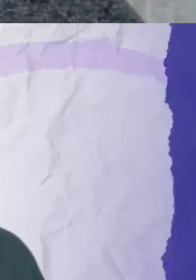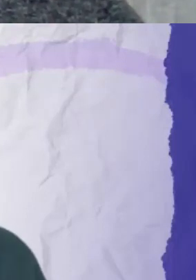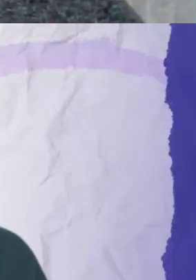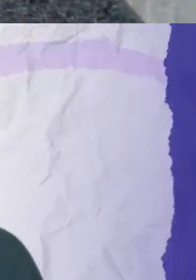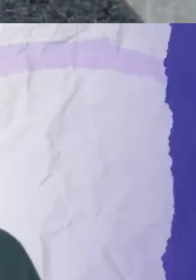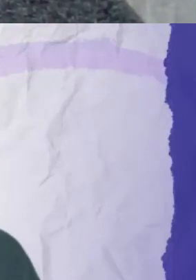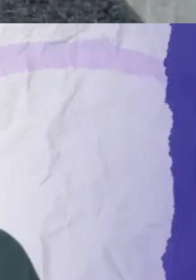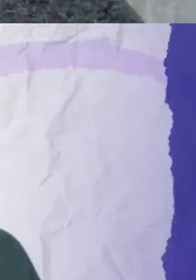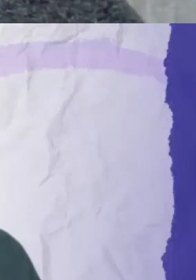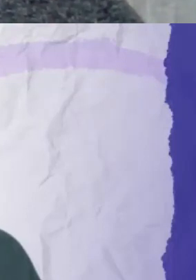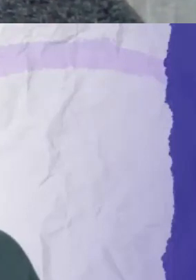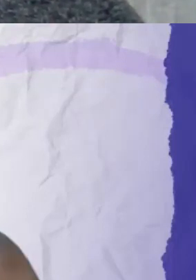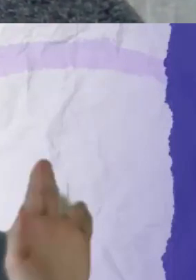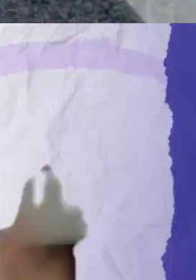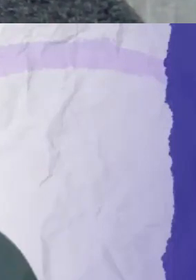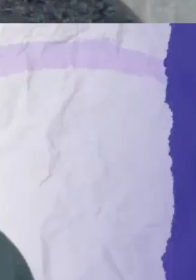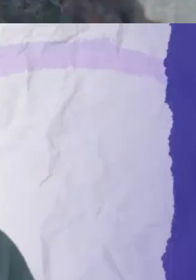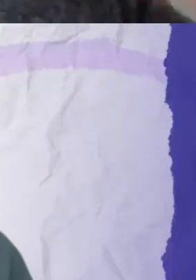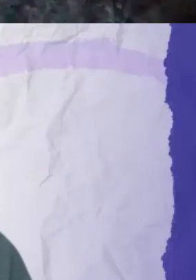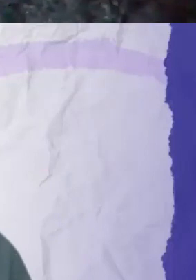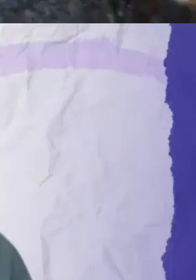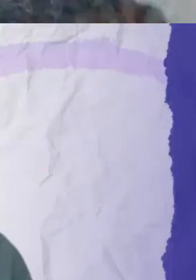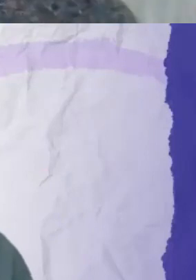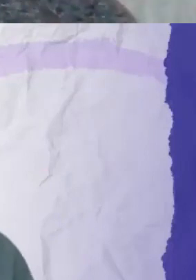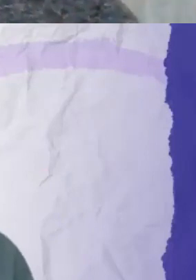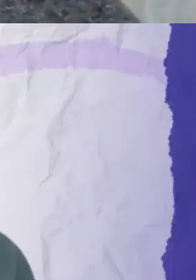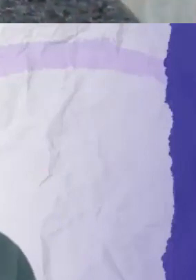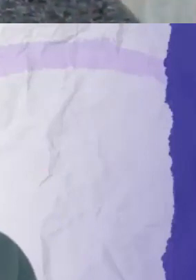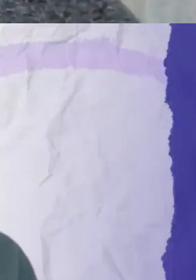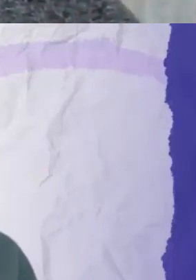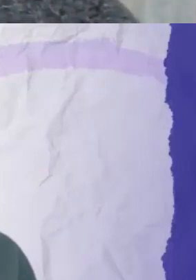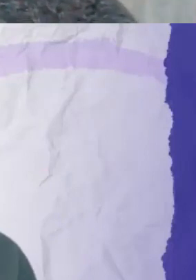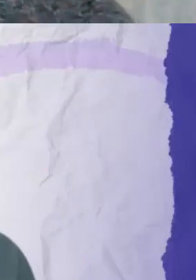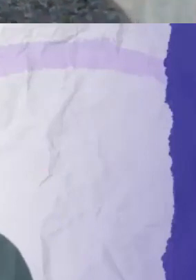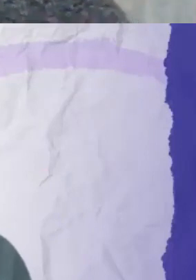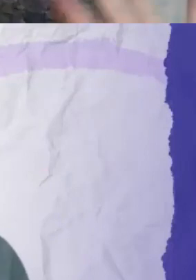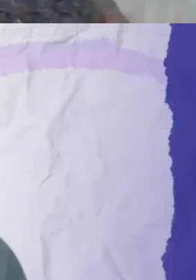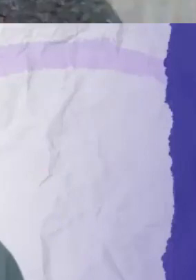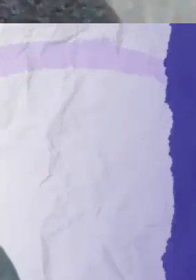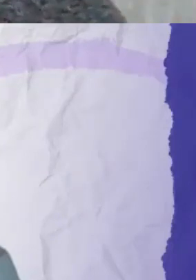we'll see you there. Thanks again. Thank you, everyone. Thanks. Thanks, Peggy.